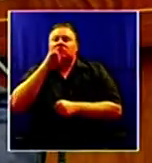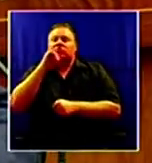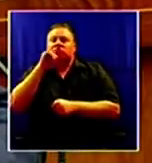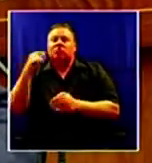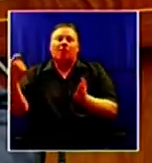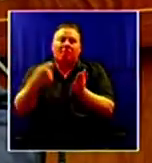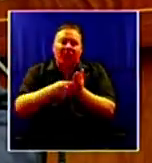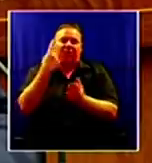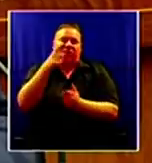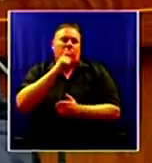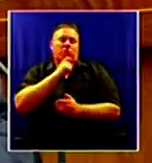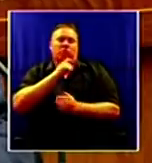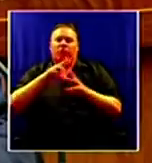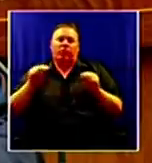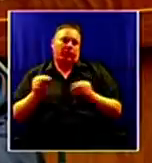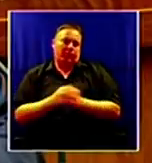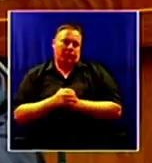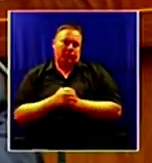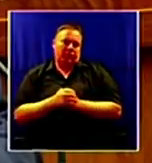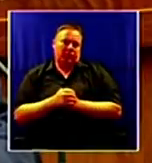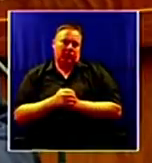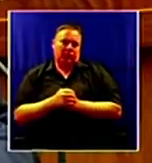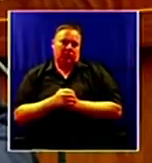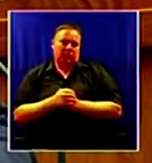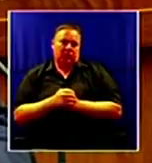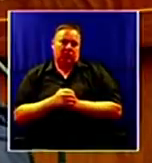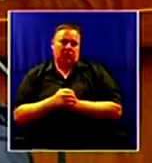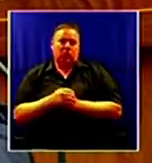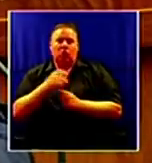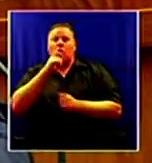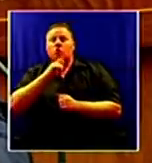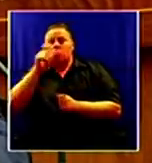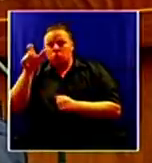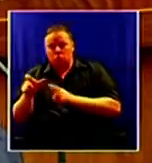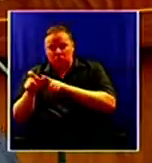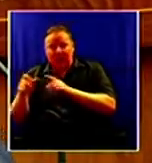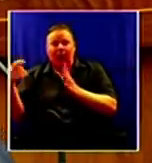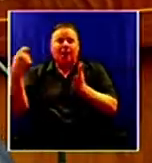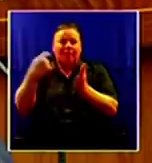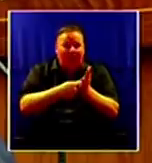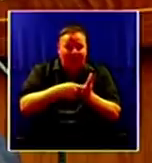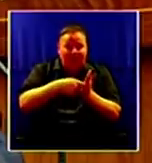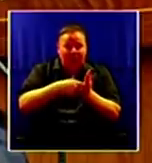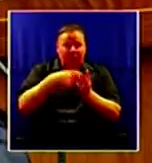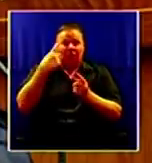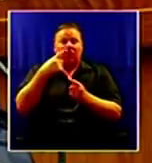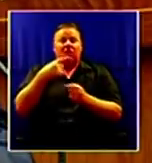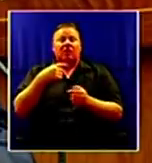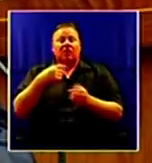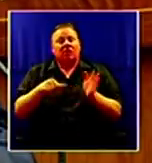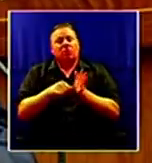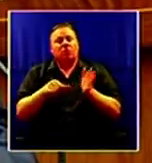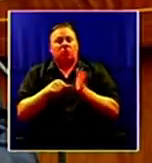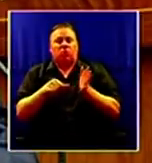use. Therefore, the principle of the user pays is very important, and I would like to repeat it in this